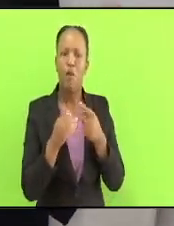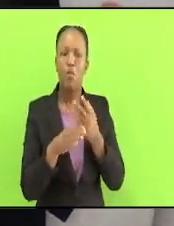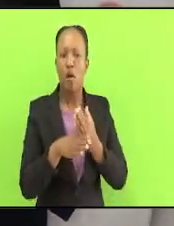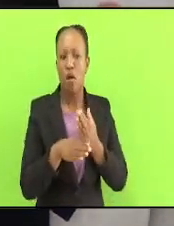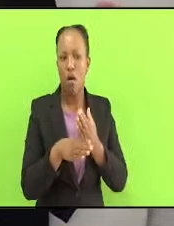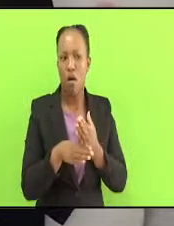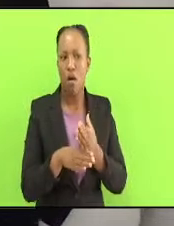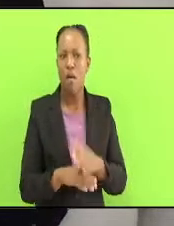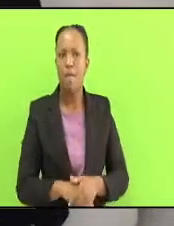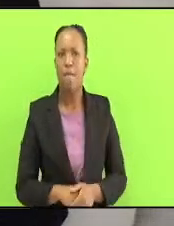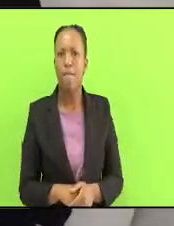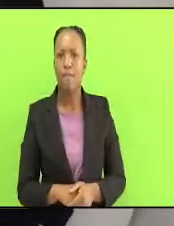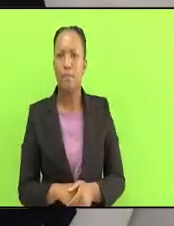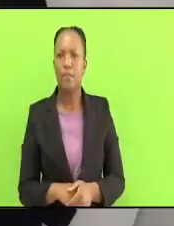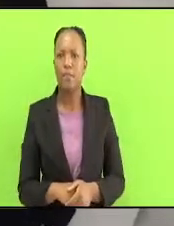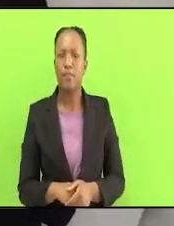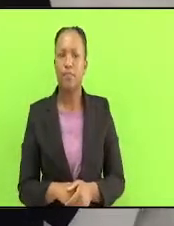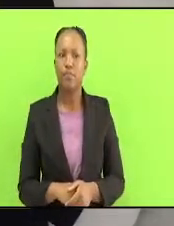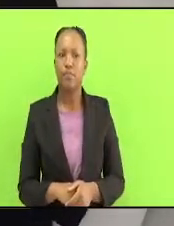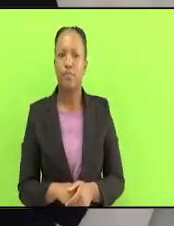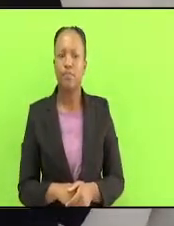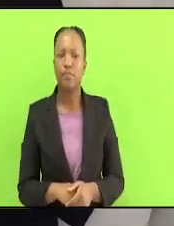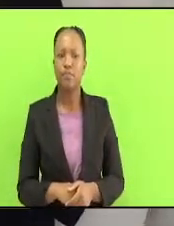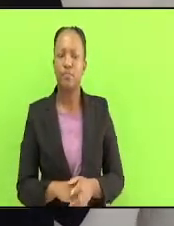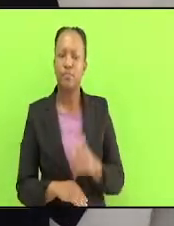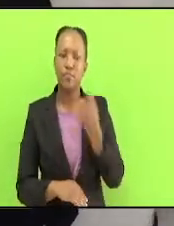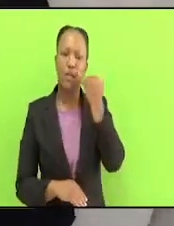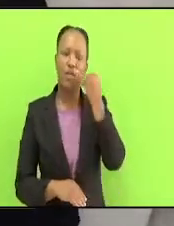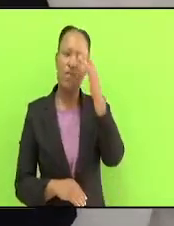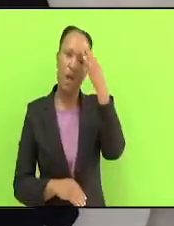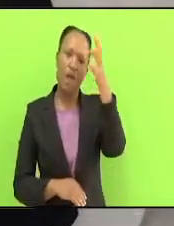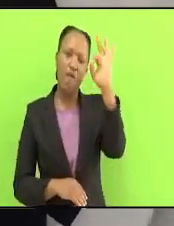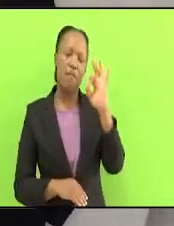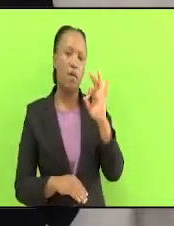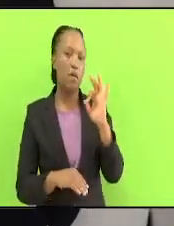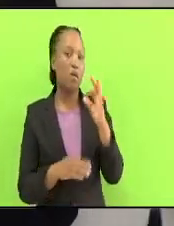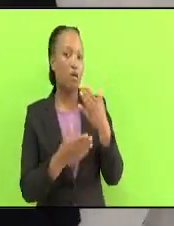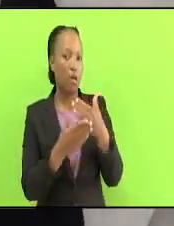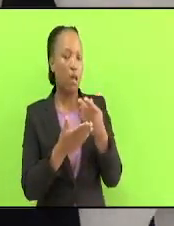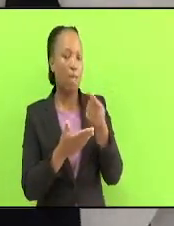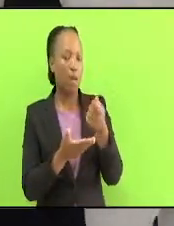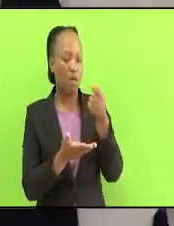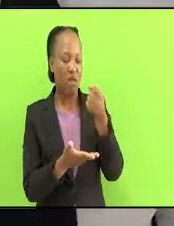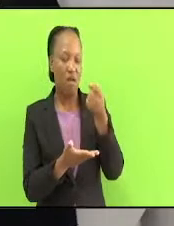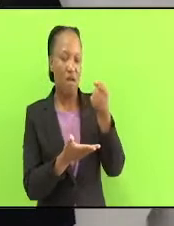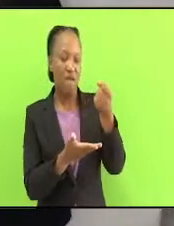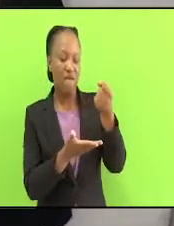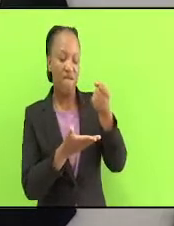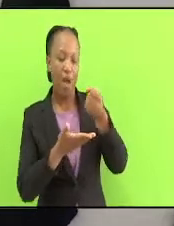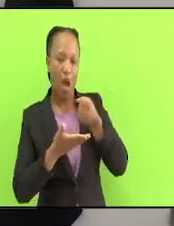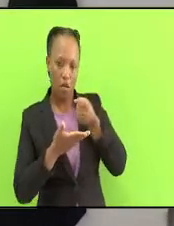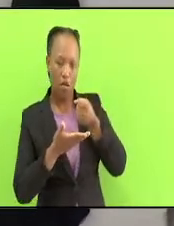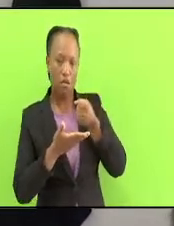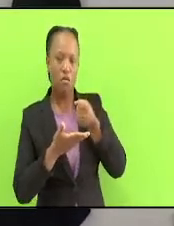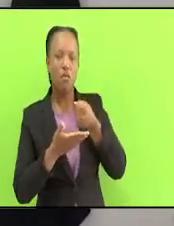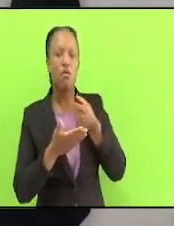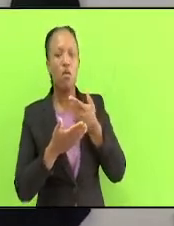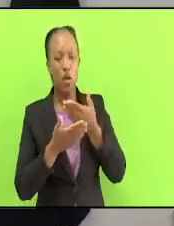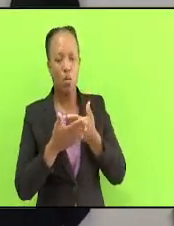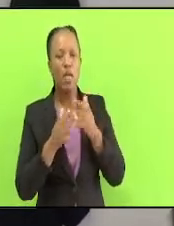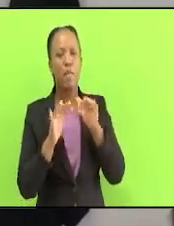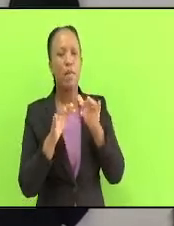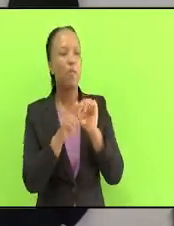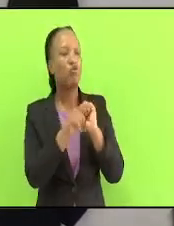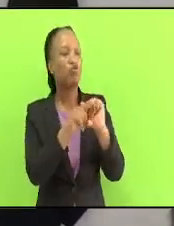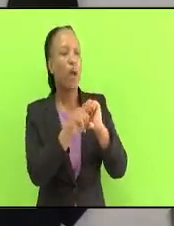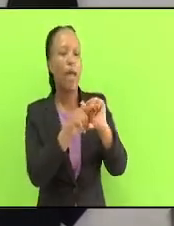about joblessness. If government e ka zama hore e re fund re kgona hore re train batho re thuse ka mesebetsi le rona. If the government e